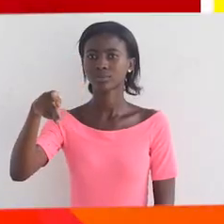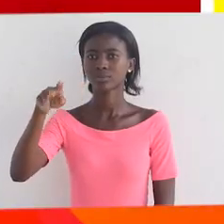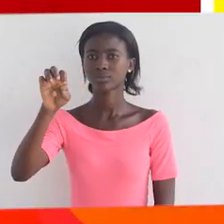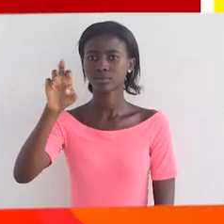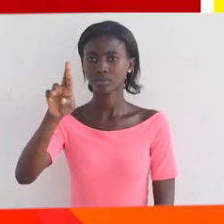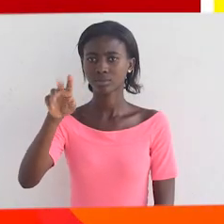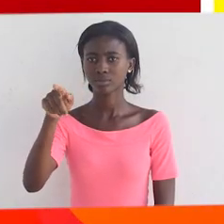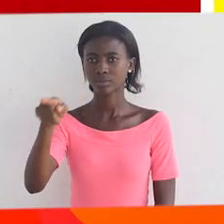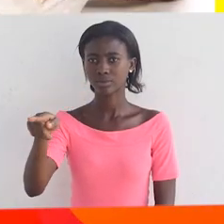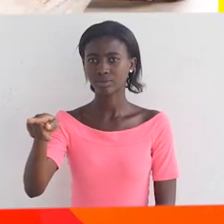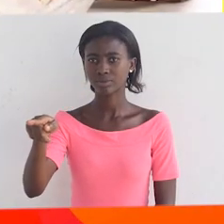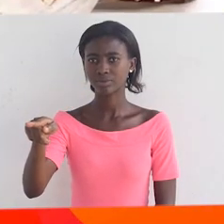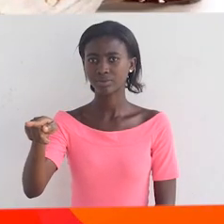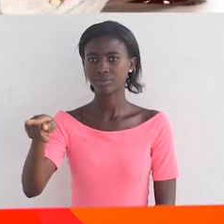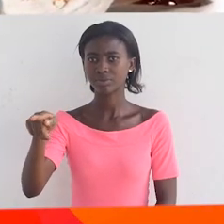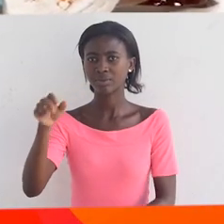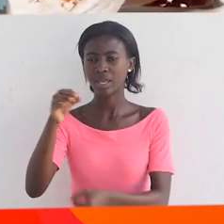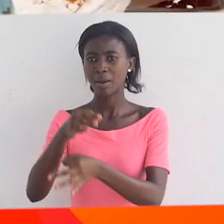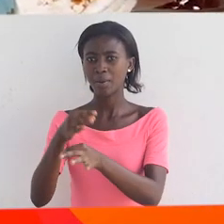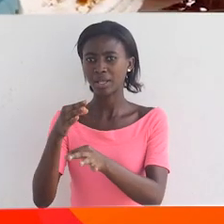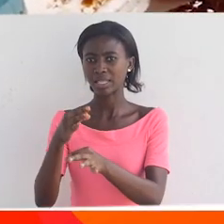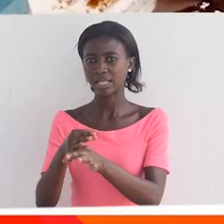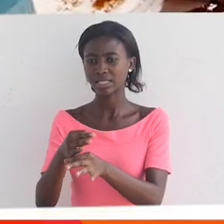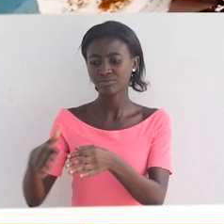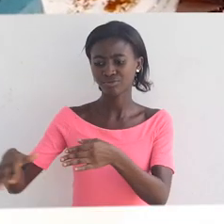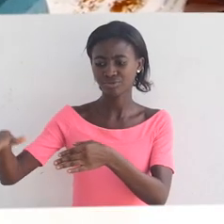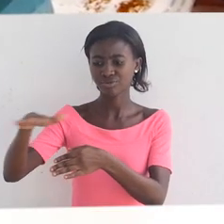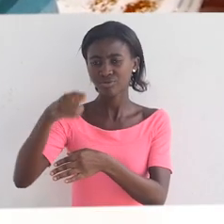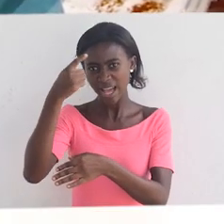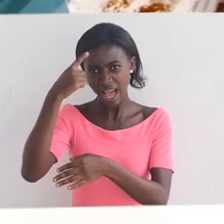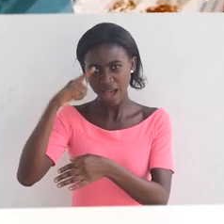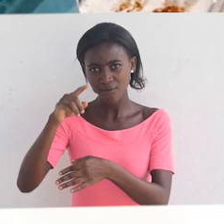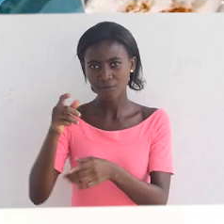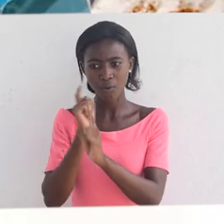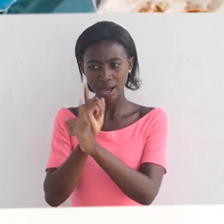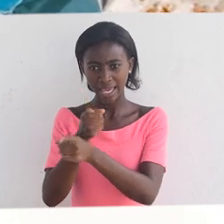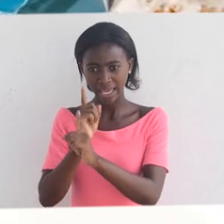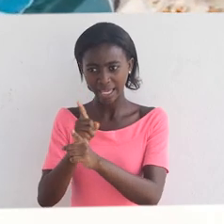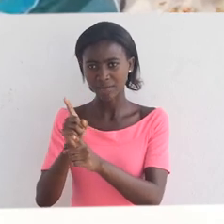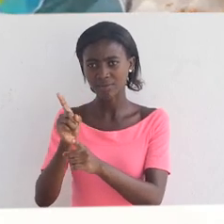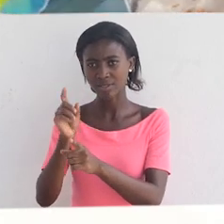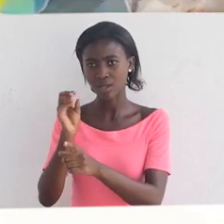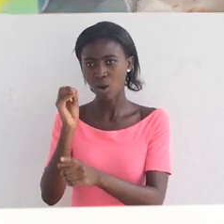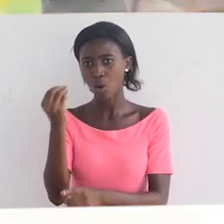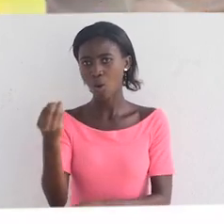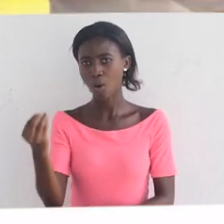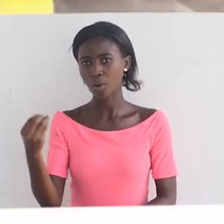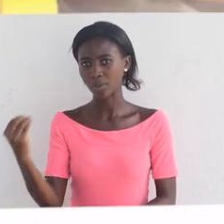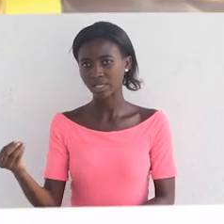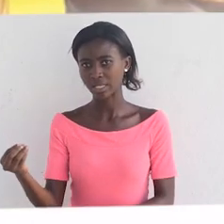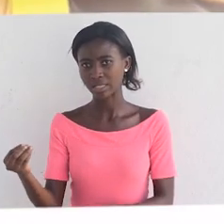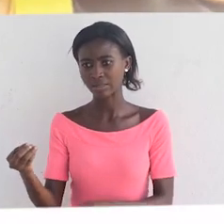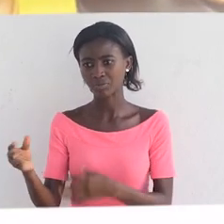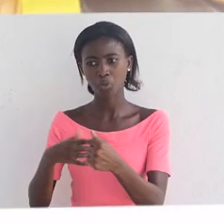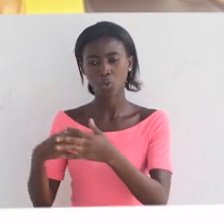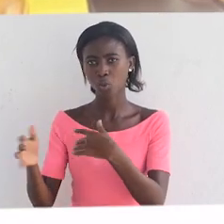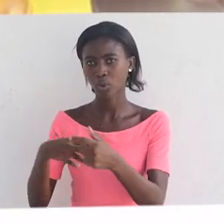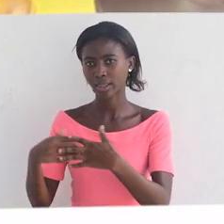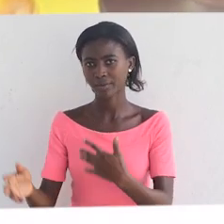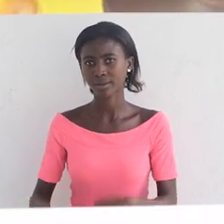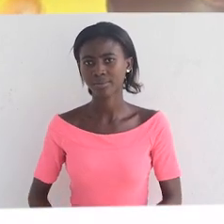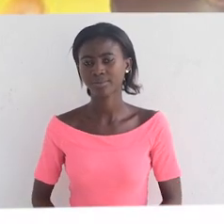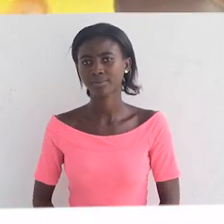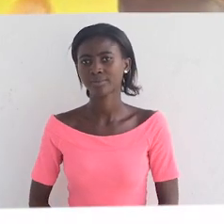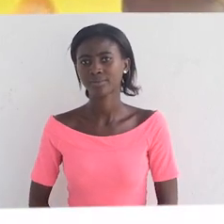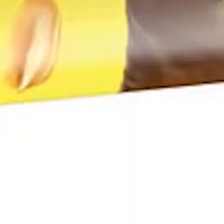Wrapper. This is a productive cover for parcel, objects, products,